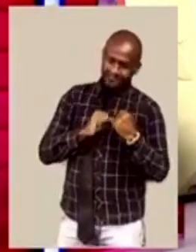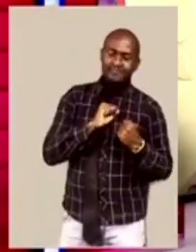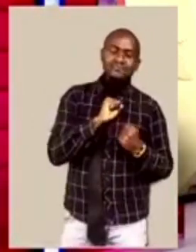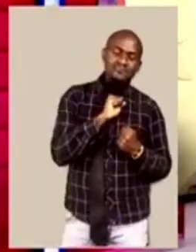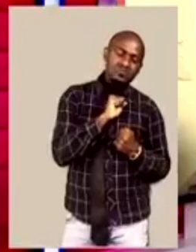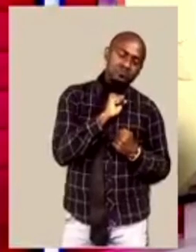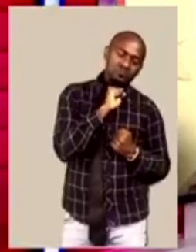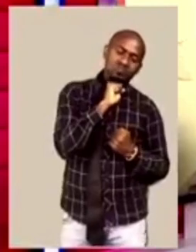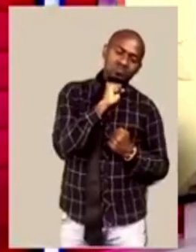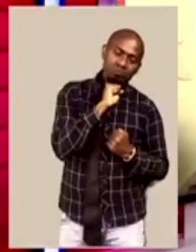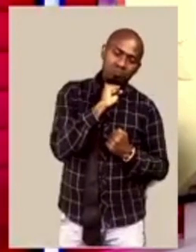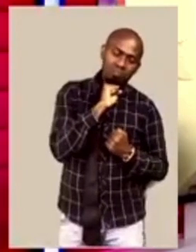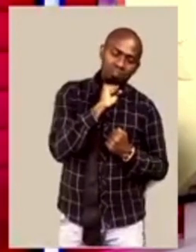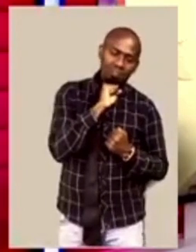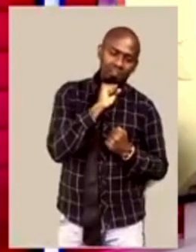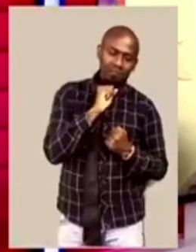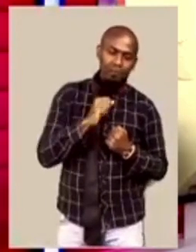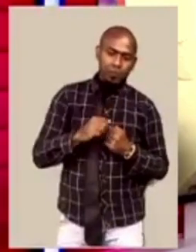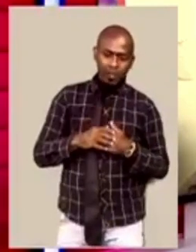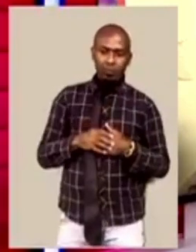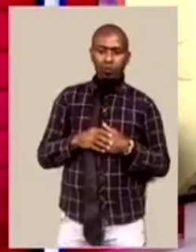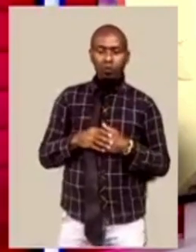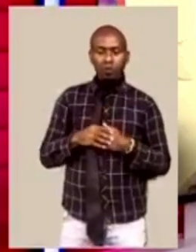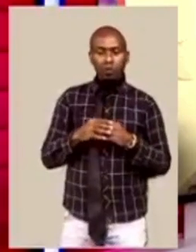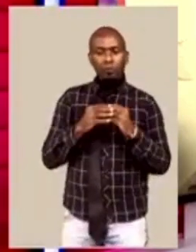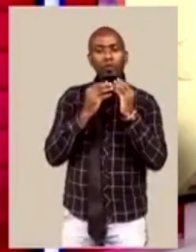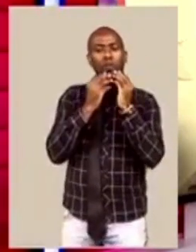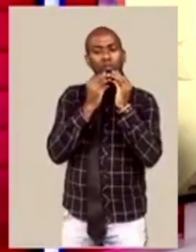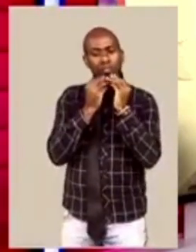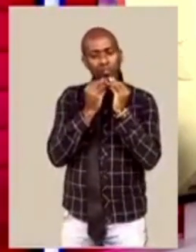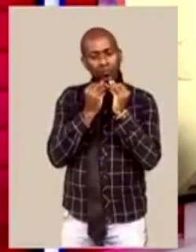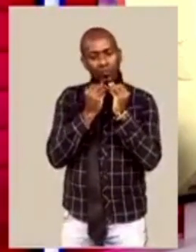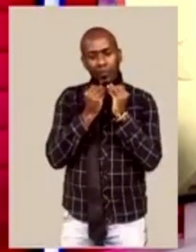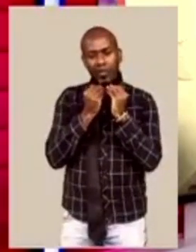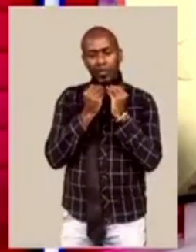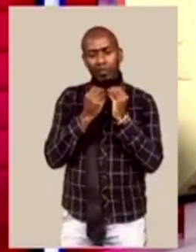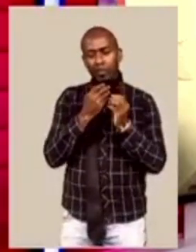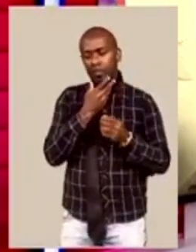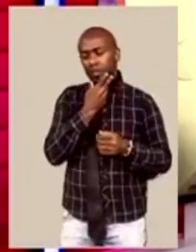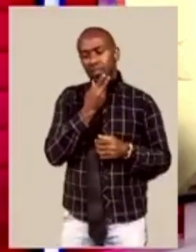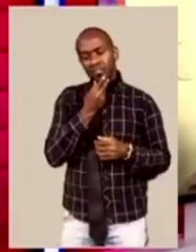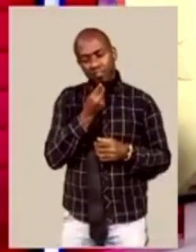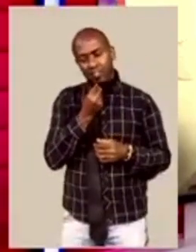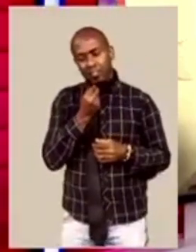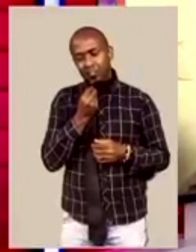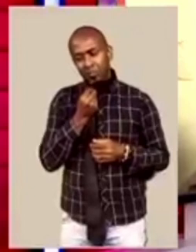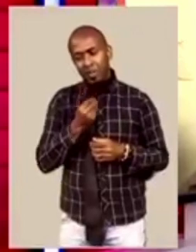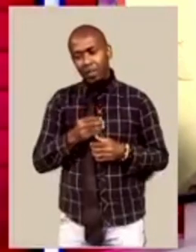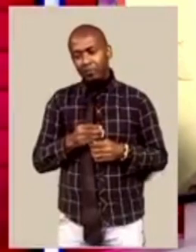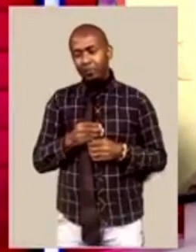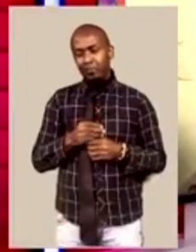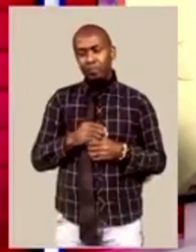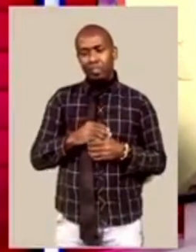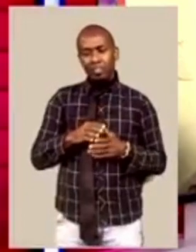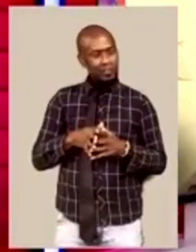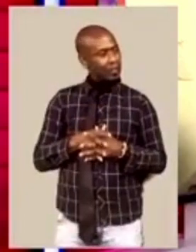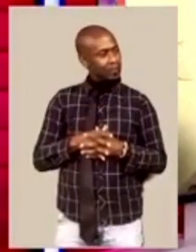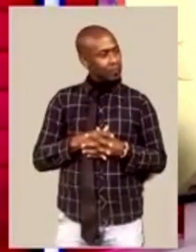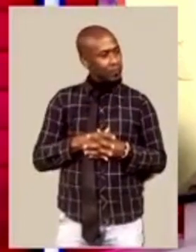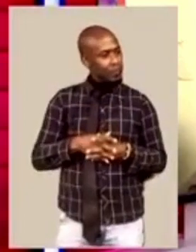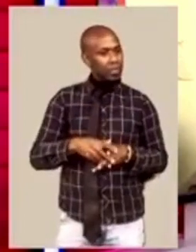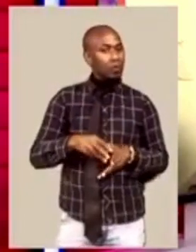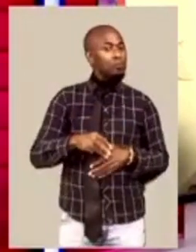In terms of hands, right now, imagine, we are going to be 500 billion. 500 billion! 500